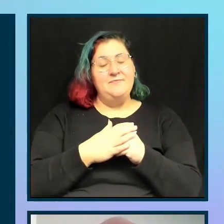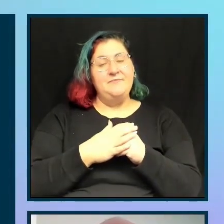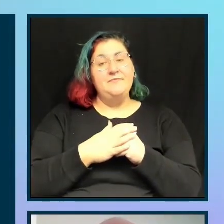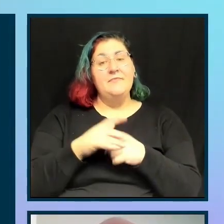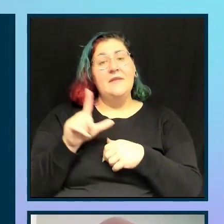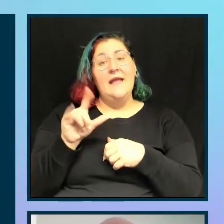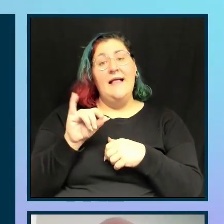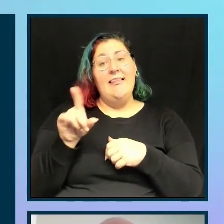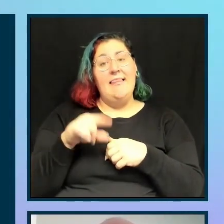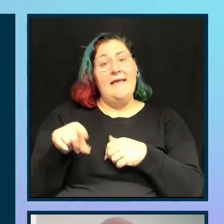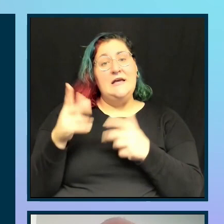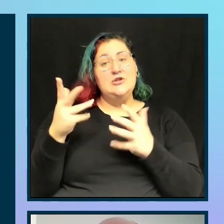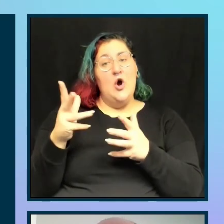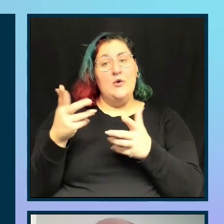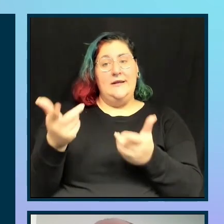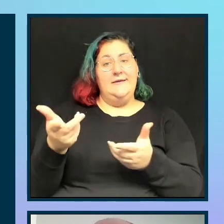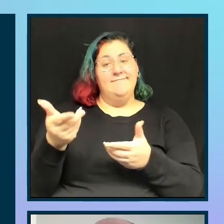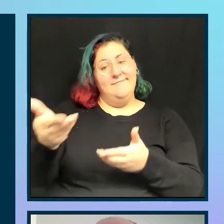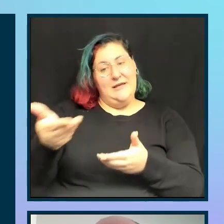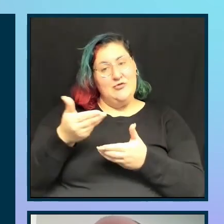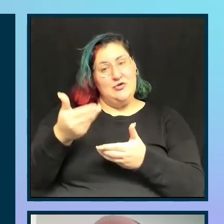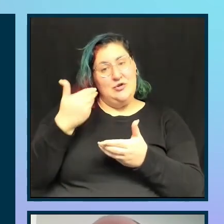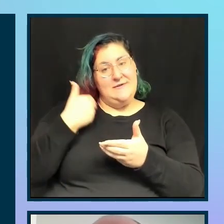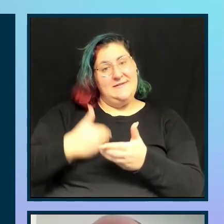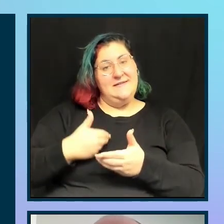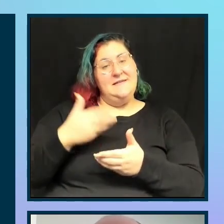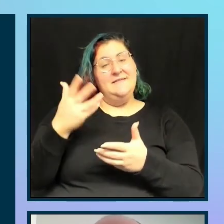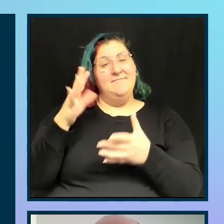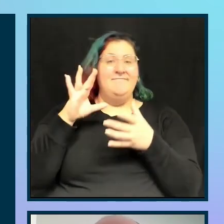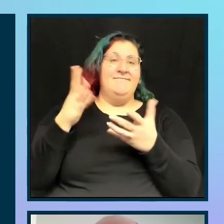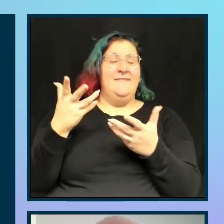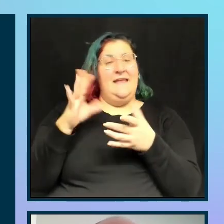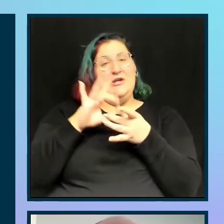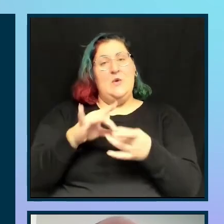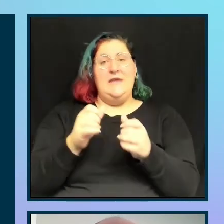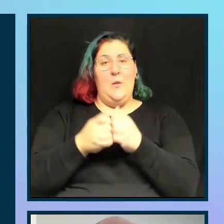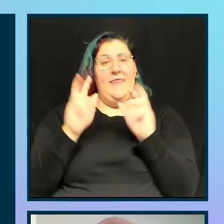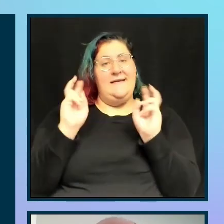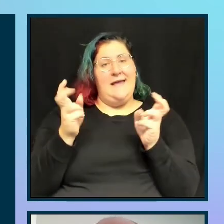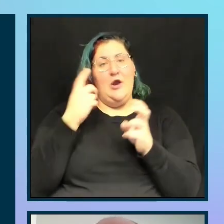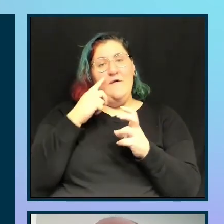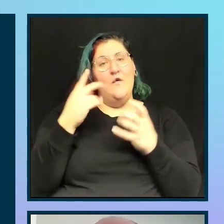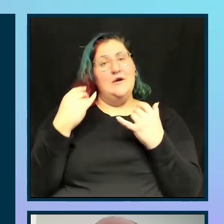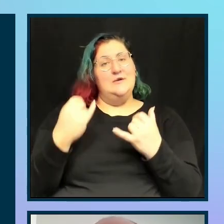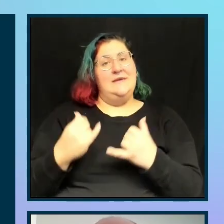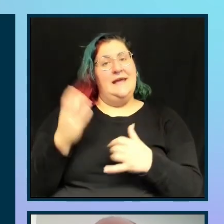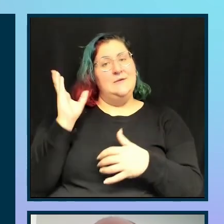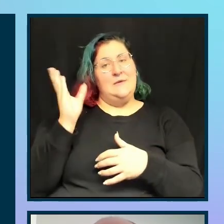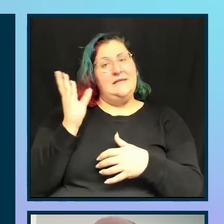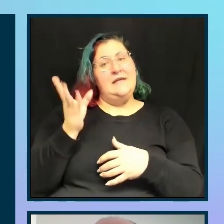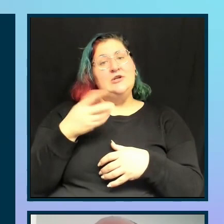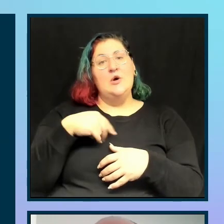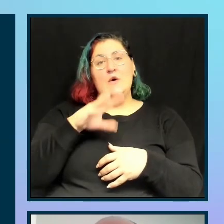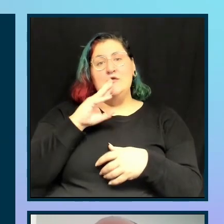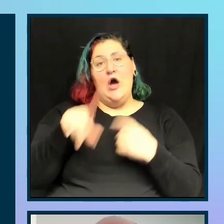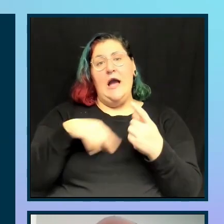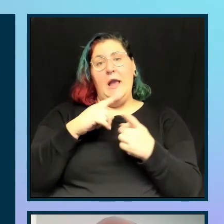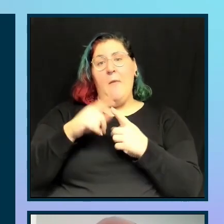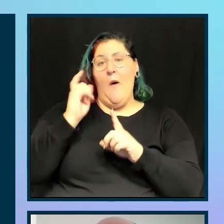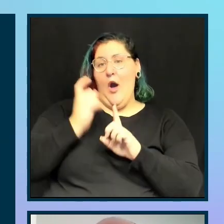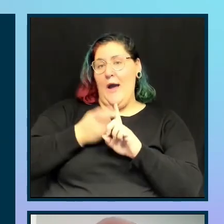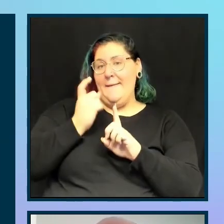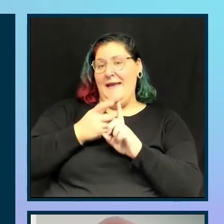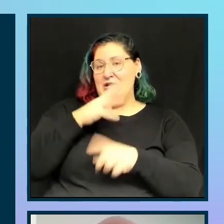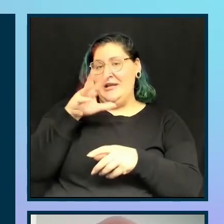Liz already gave you the introduction associated with the title for the presentation, where we're going to be talking about automation inside of workflows